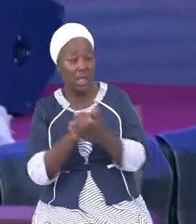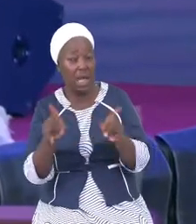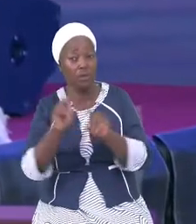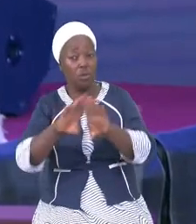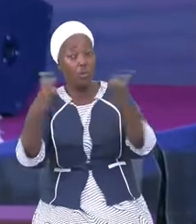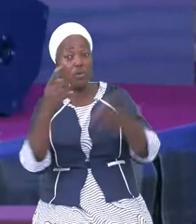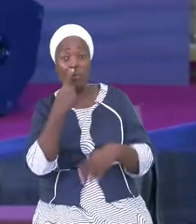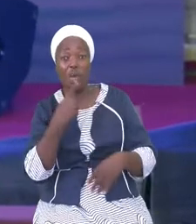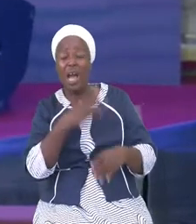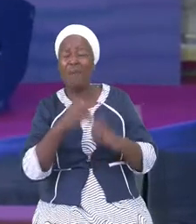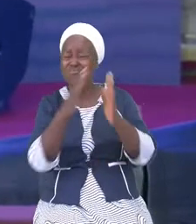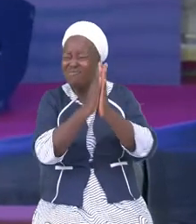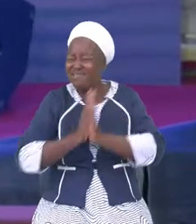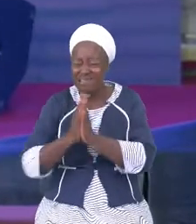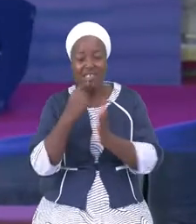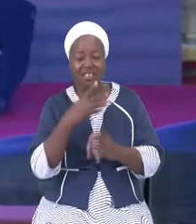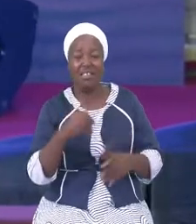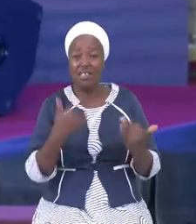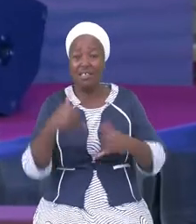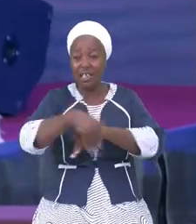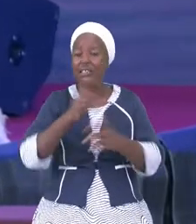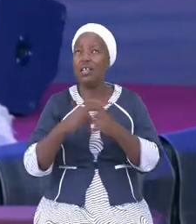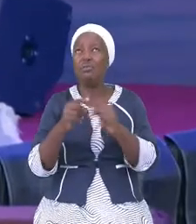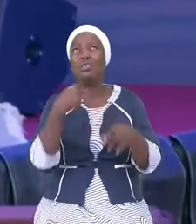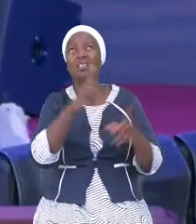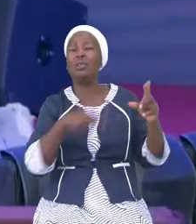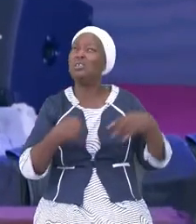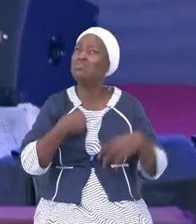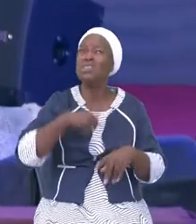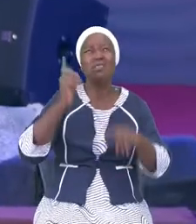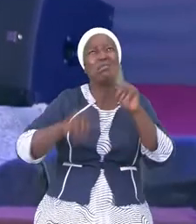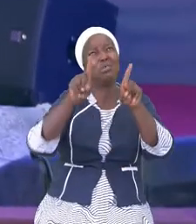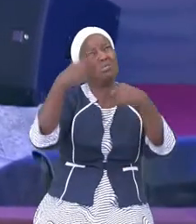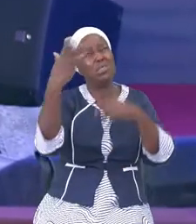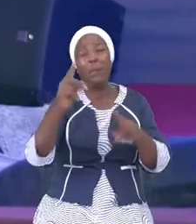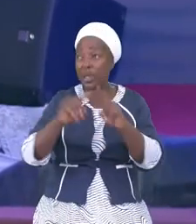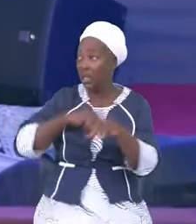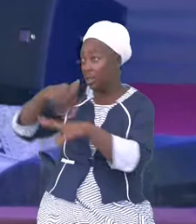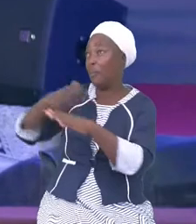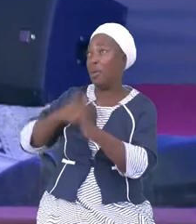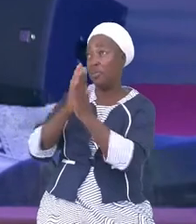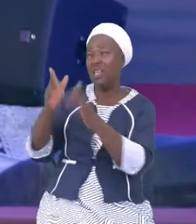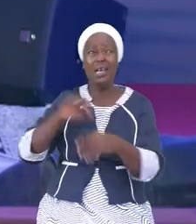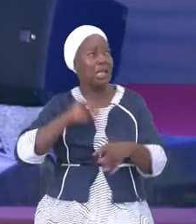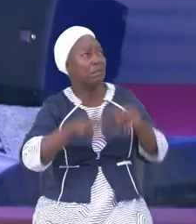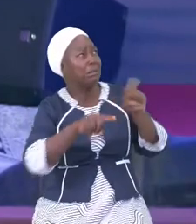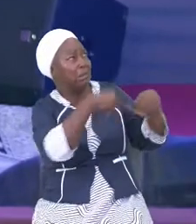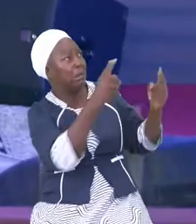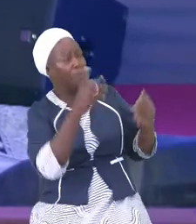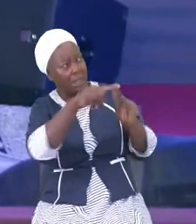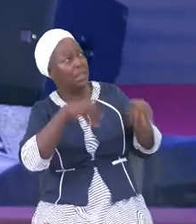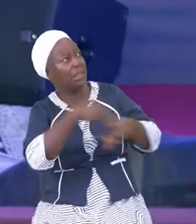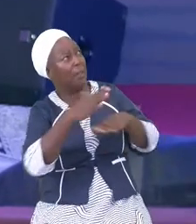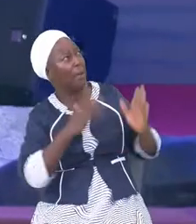and as you pray, and as you tell the Lord, I can't get there, I send my prayer there. I can't get up there, I send